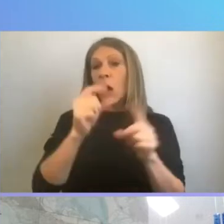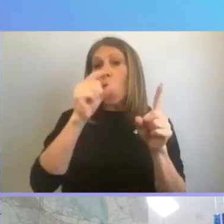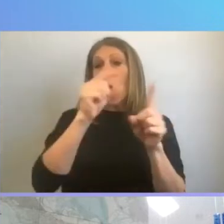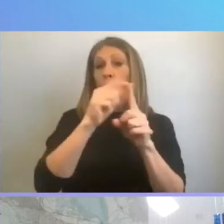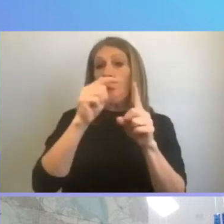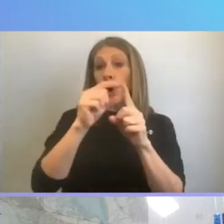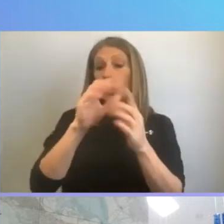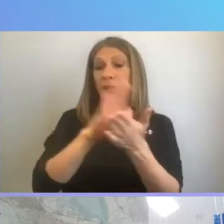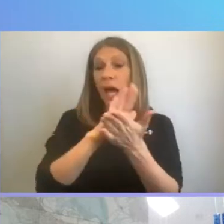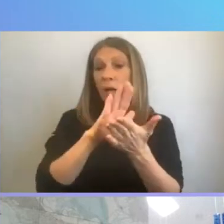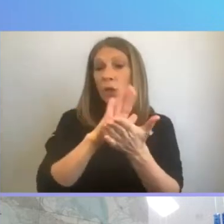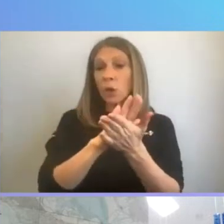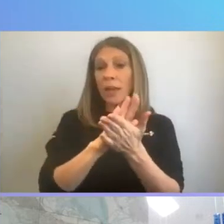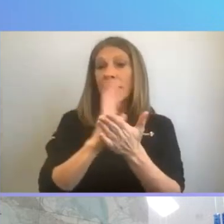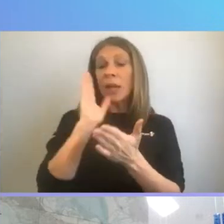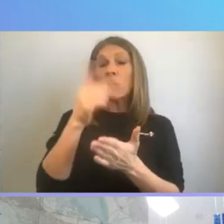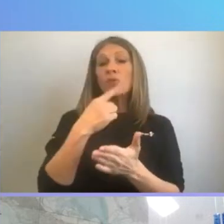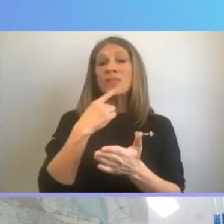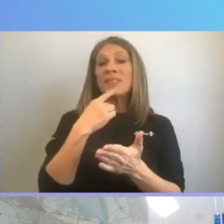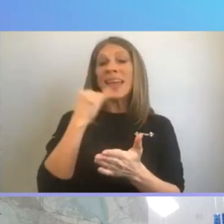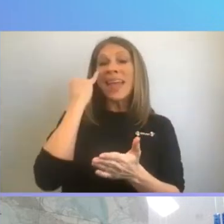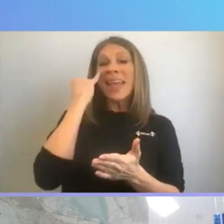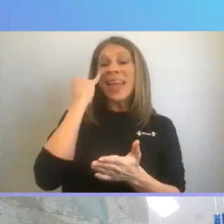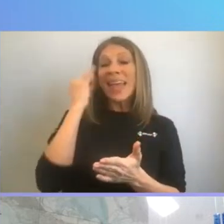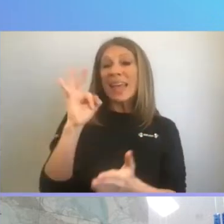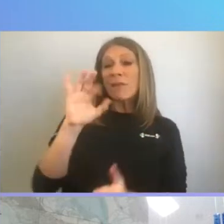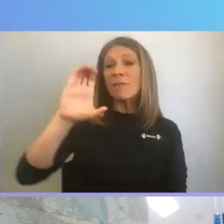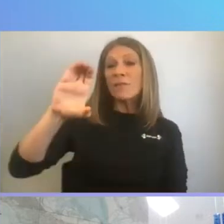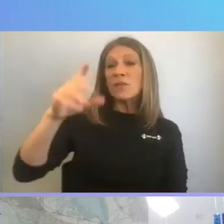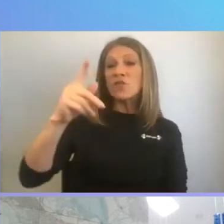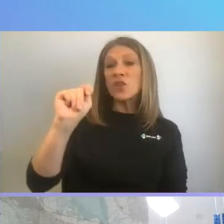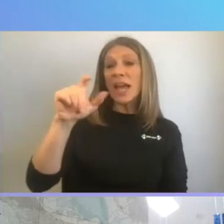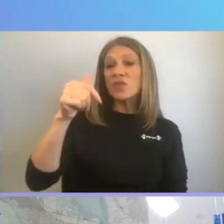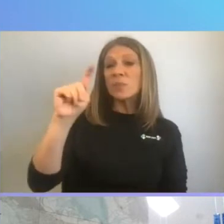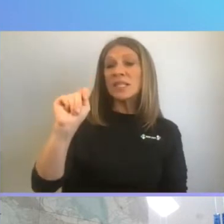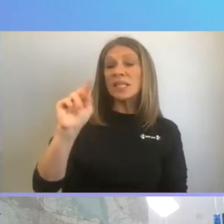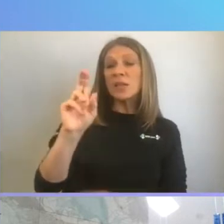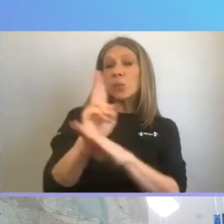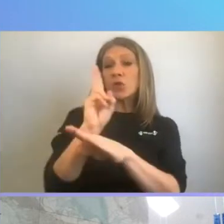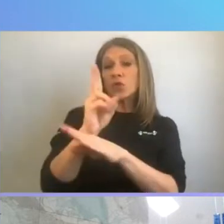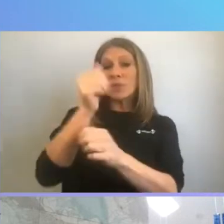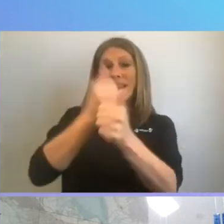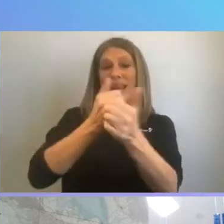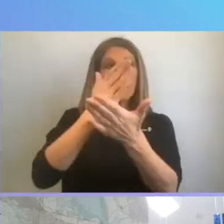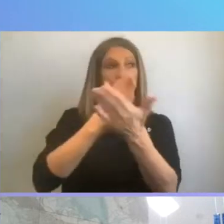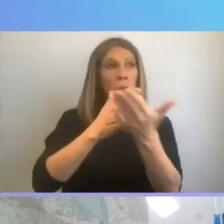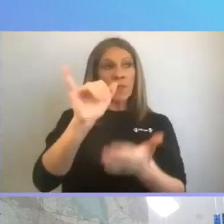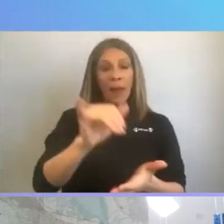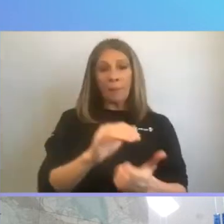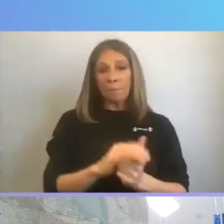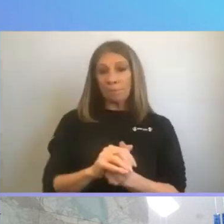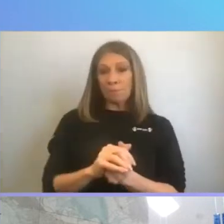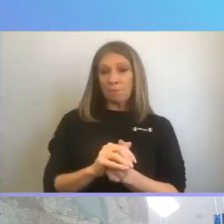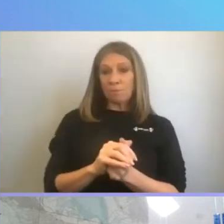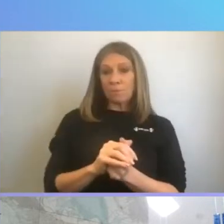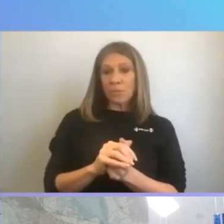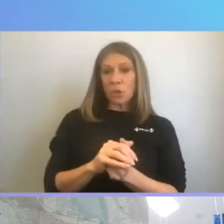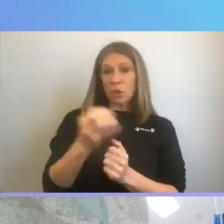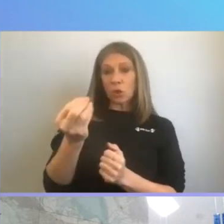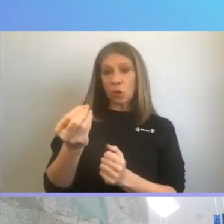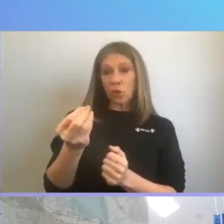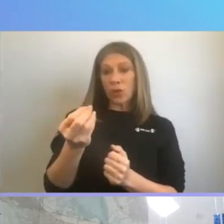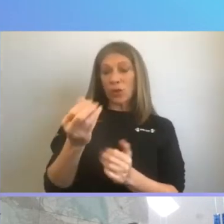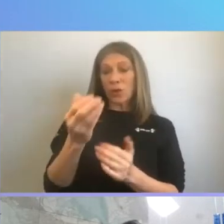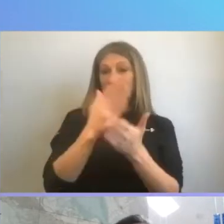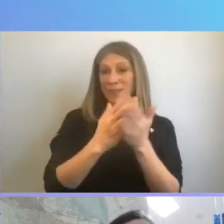document, and it will say whether or not ChatGPT was used in any parts of that. So there are certain words that